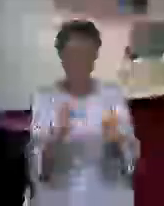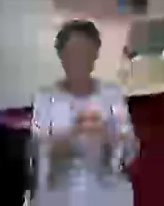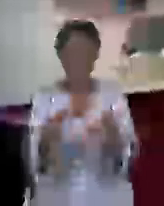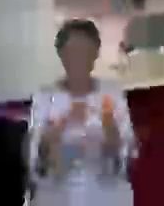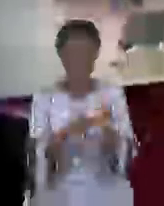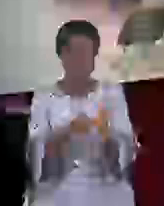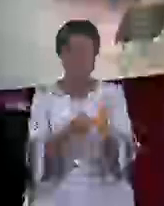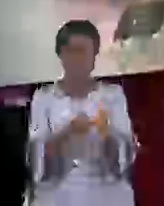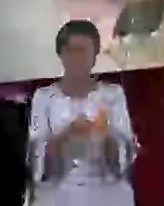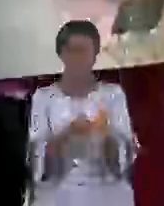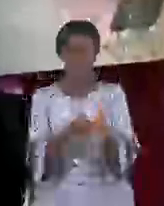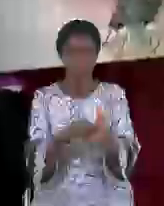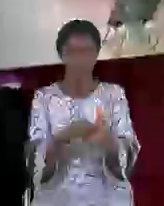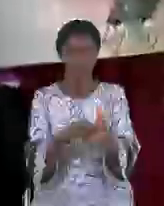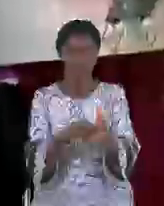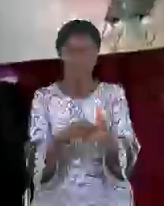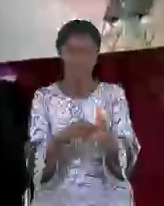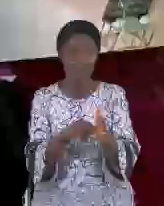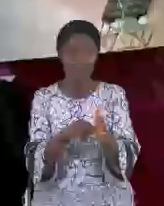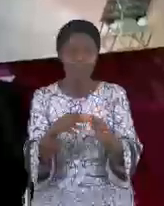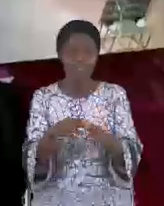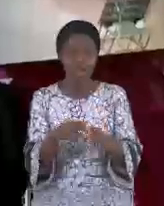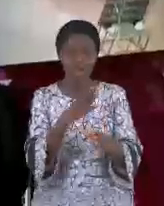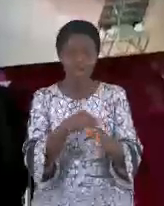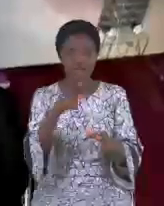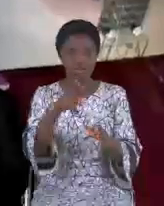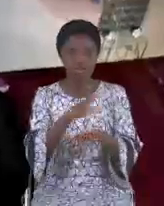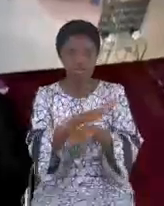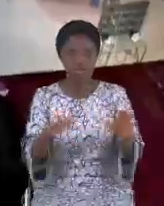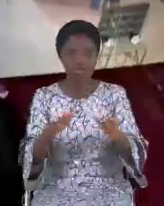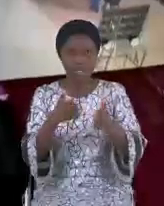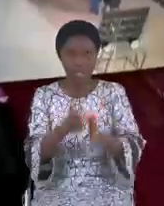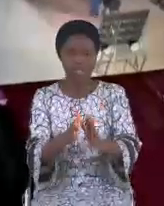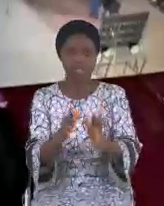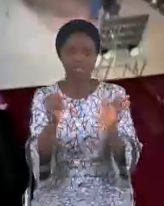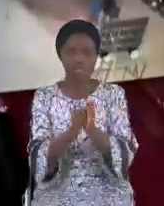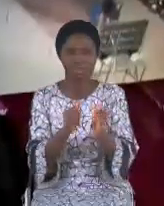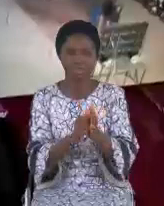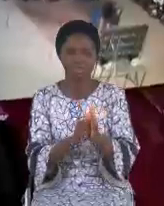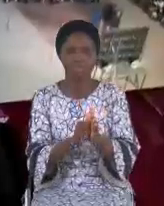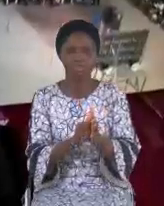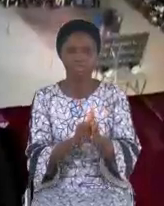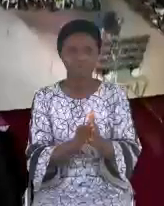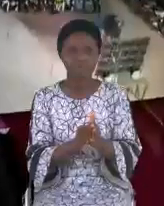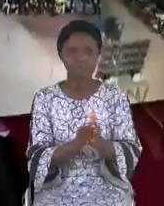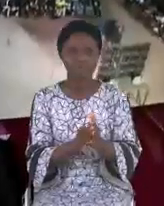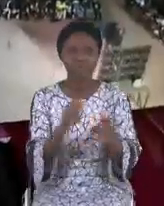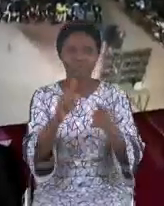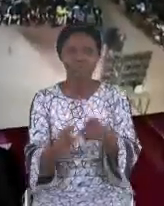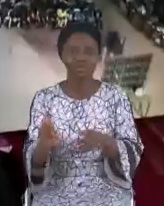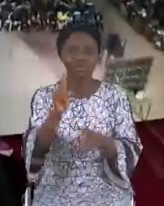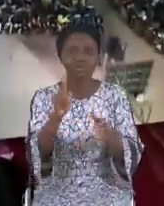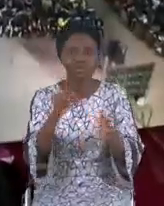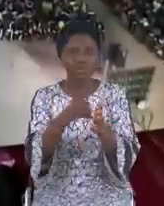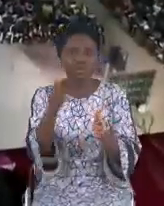pen, you use that pen and you don't allow that pen to use itself except you,